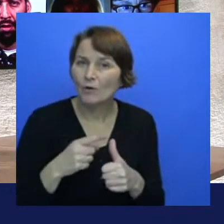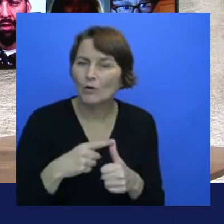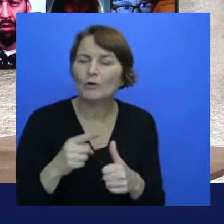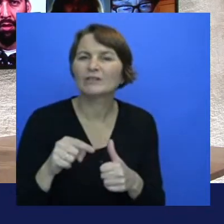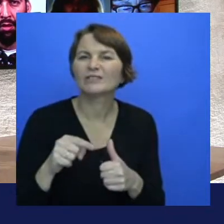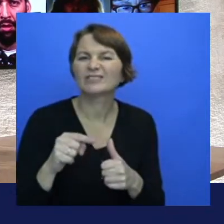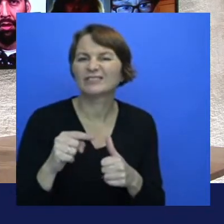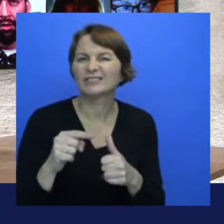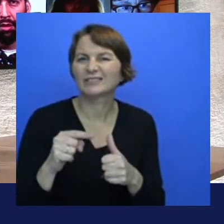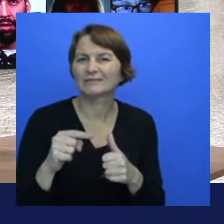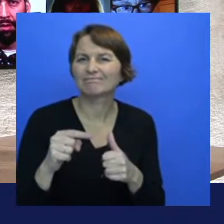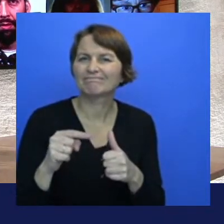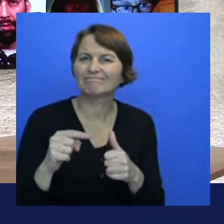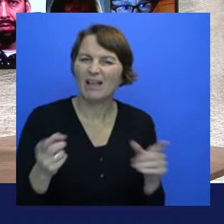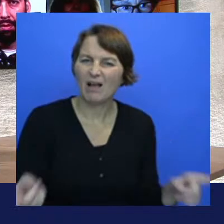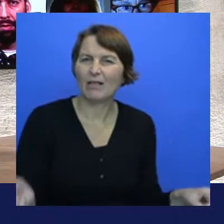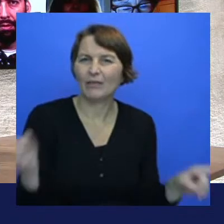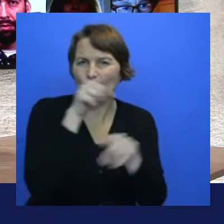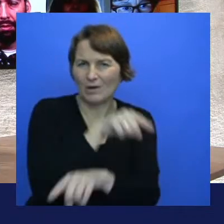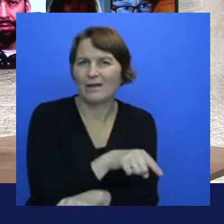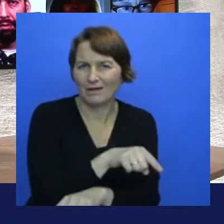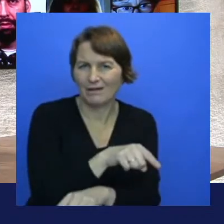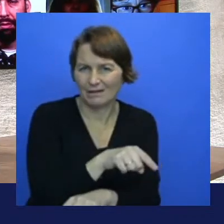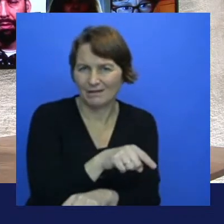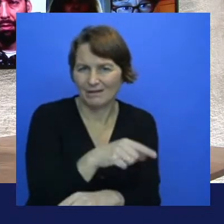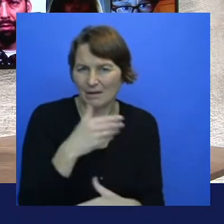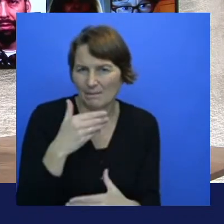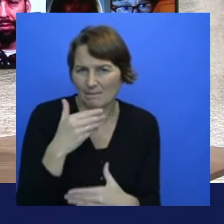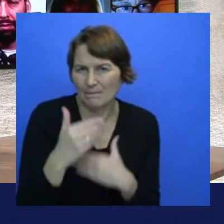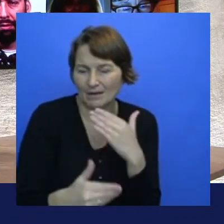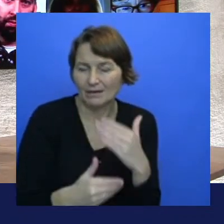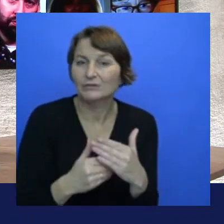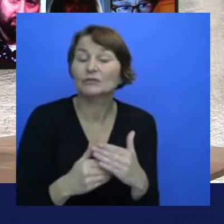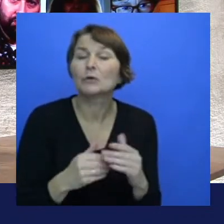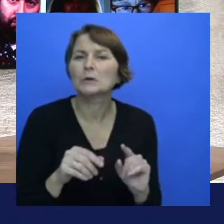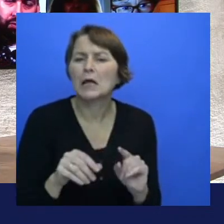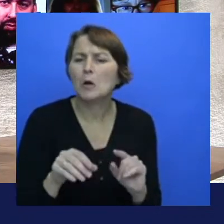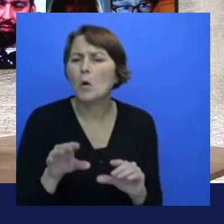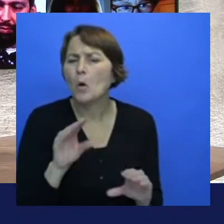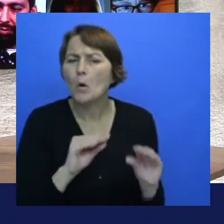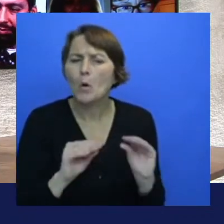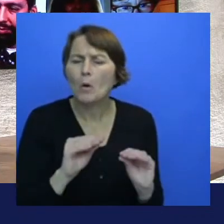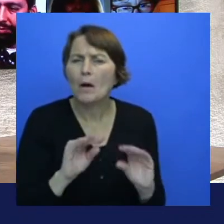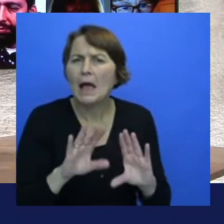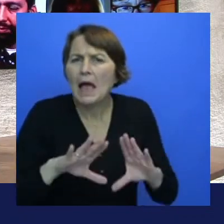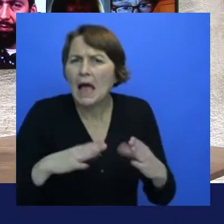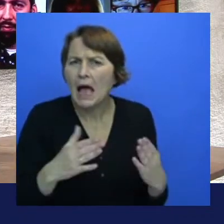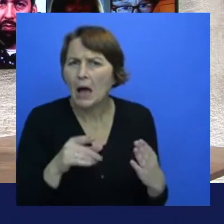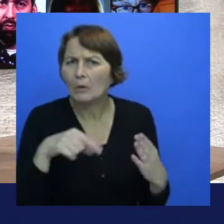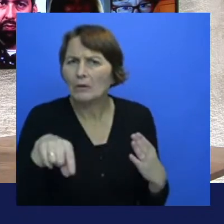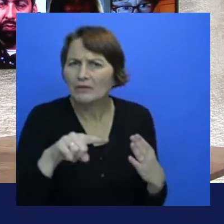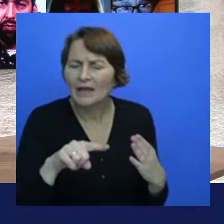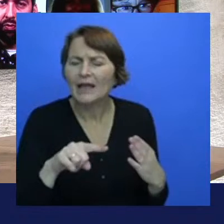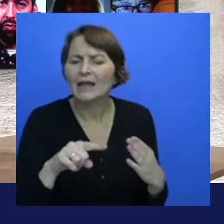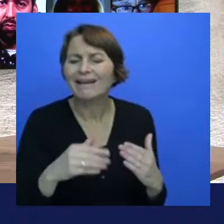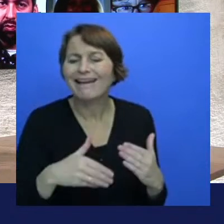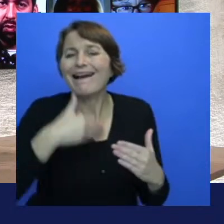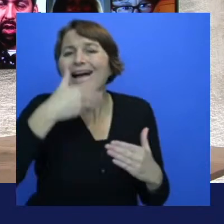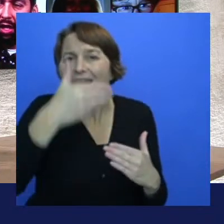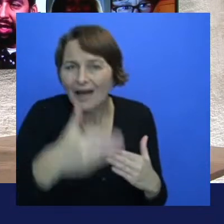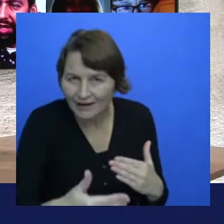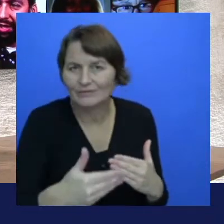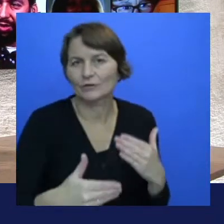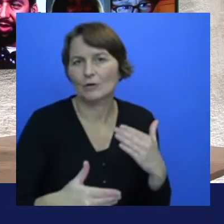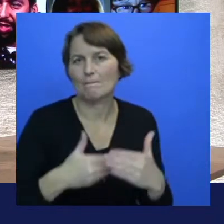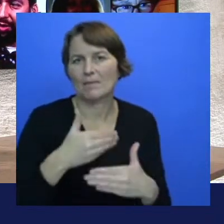the models, and then actually start understanding how they build after the fact.